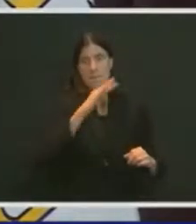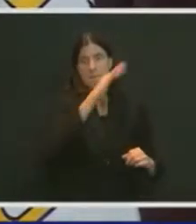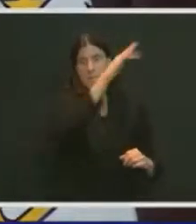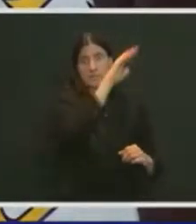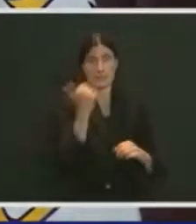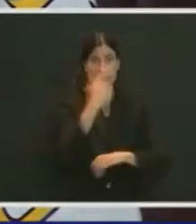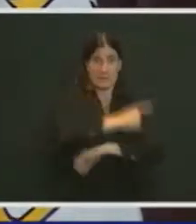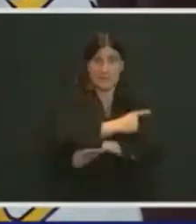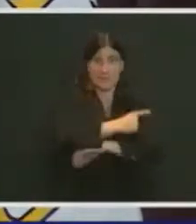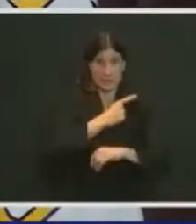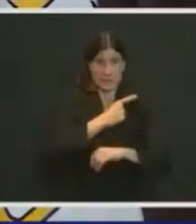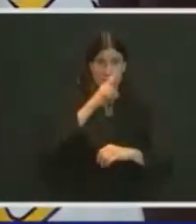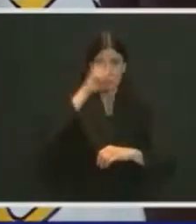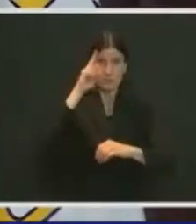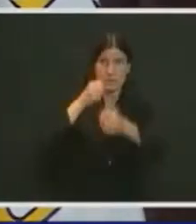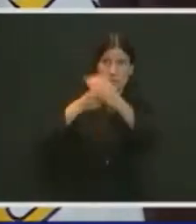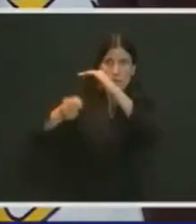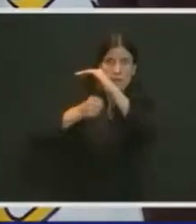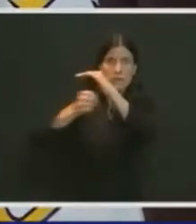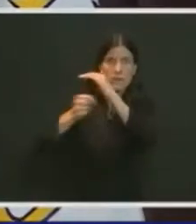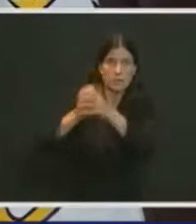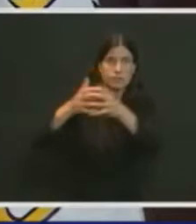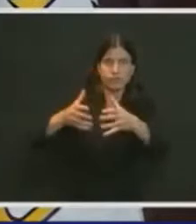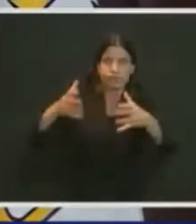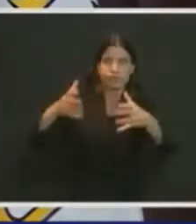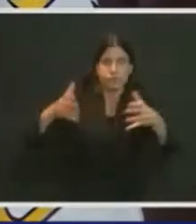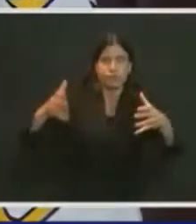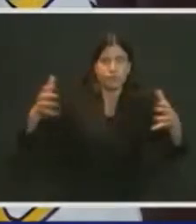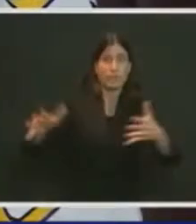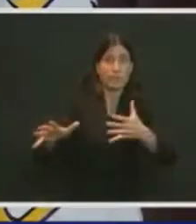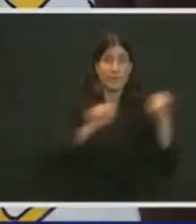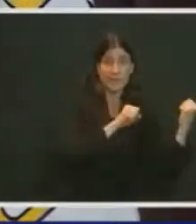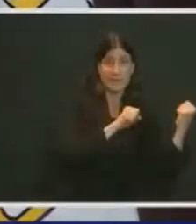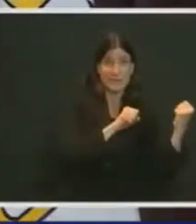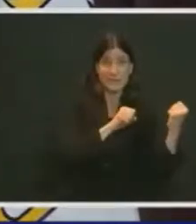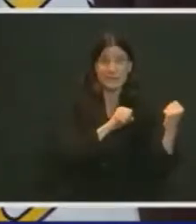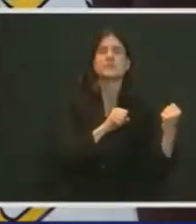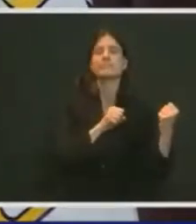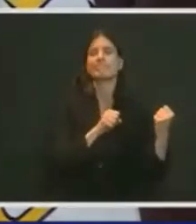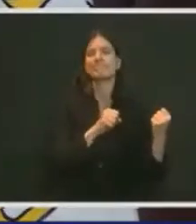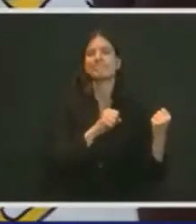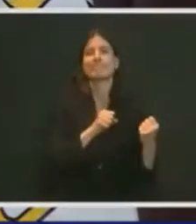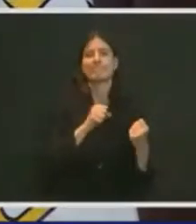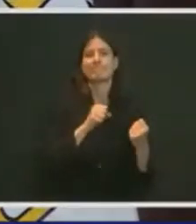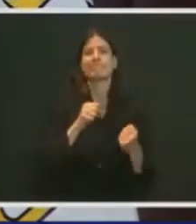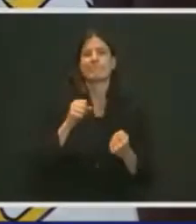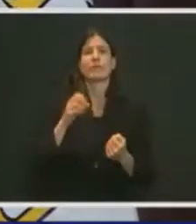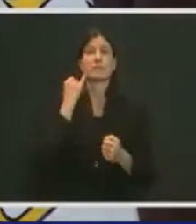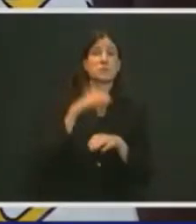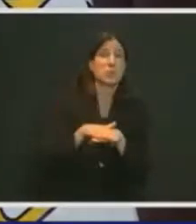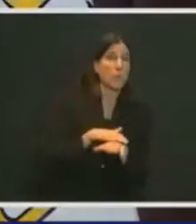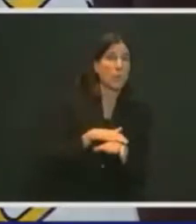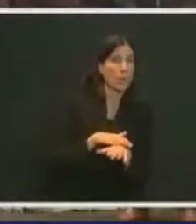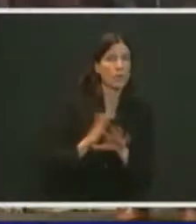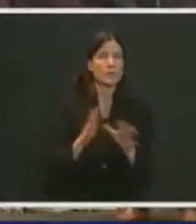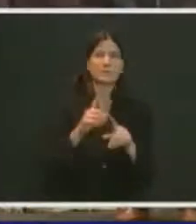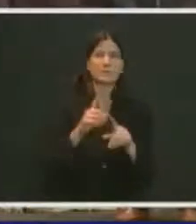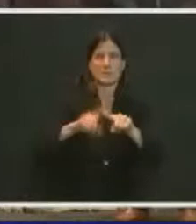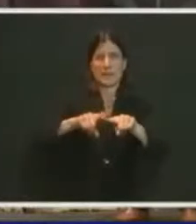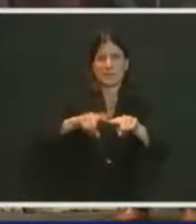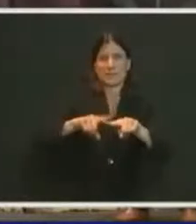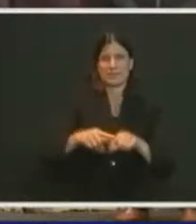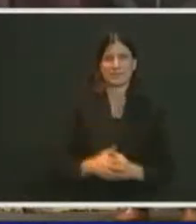the trend and the rapidity with which the trend is accelerating or decelerating. As of this week,